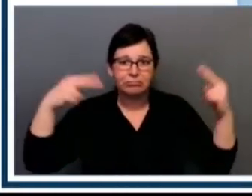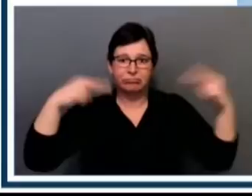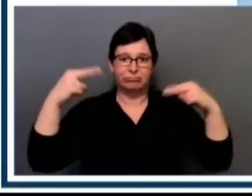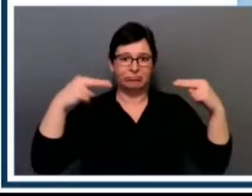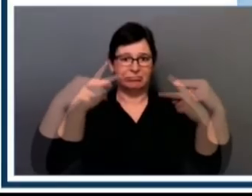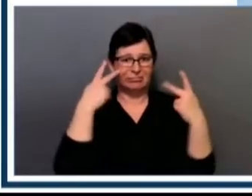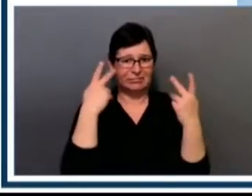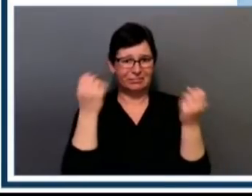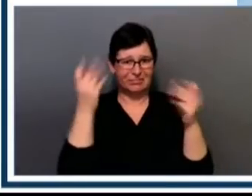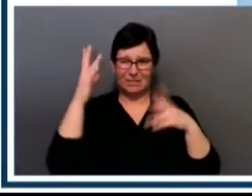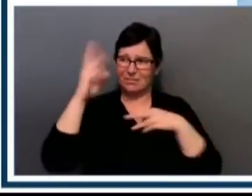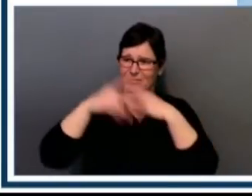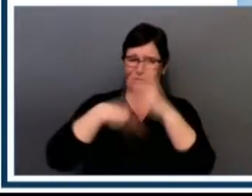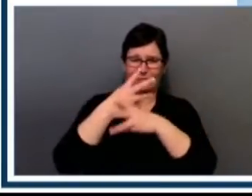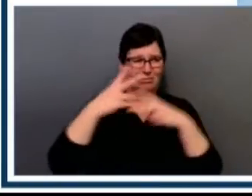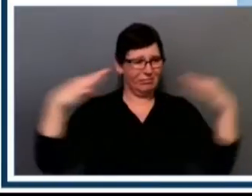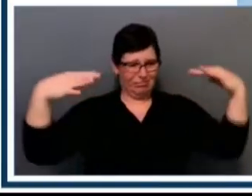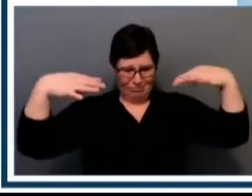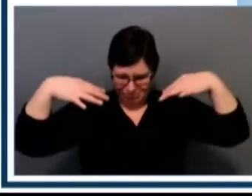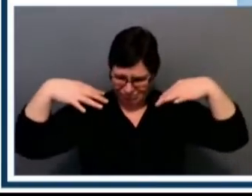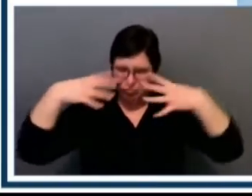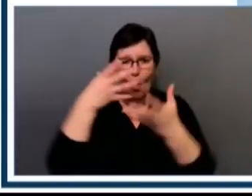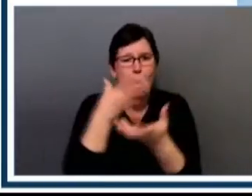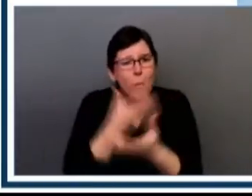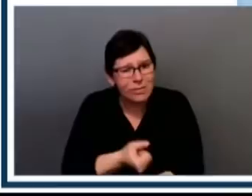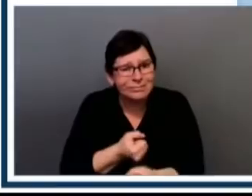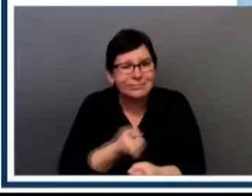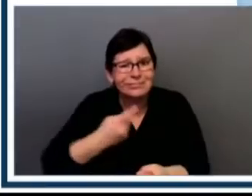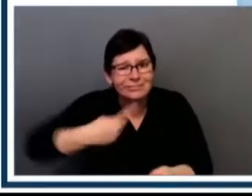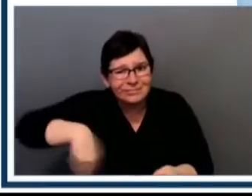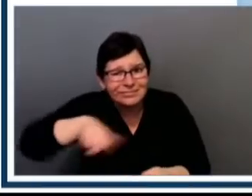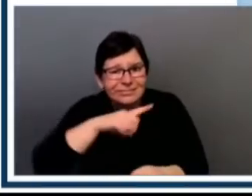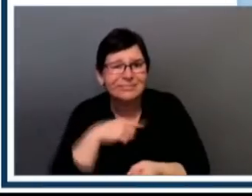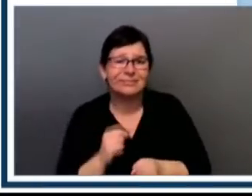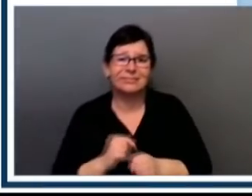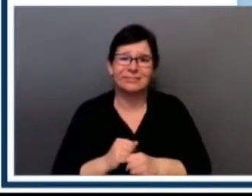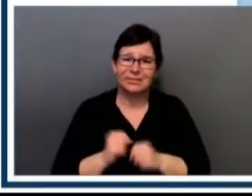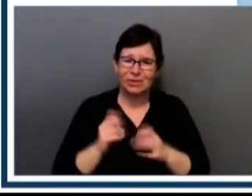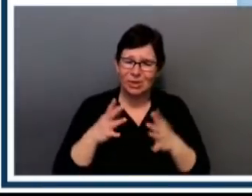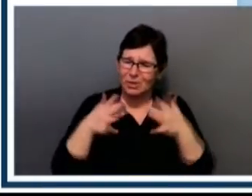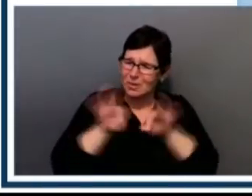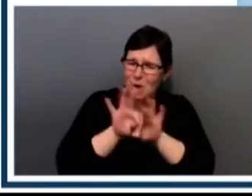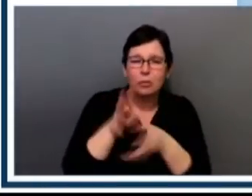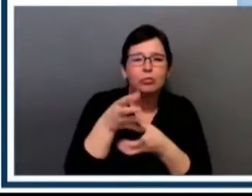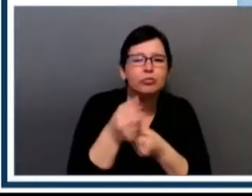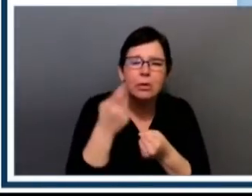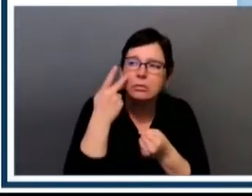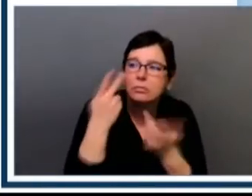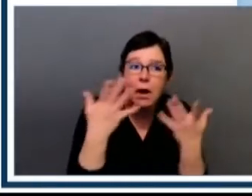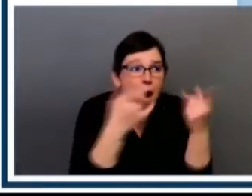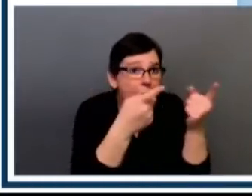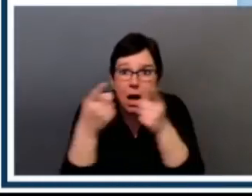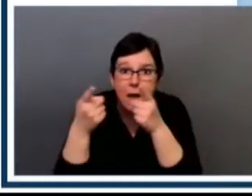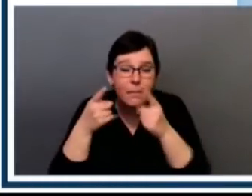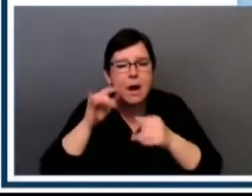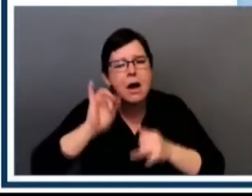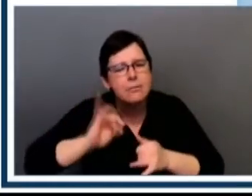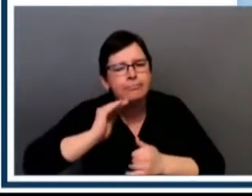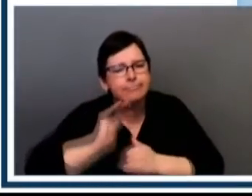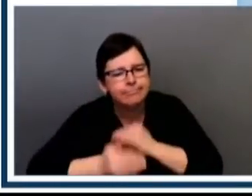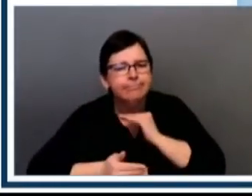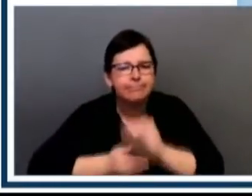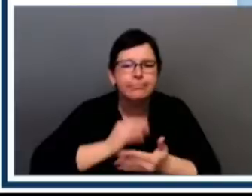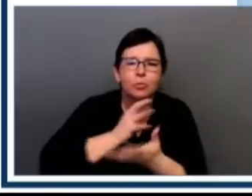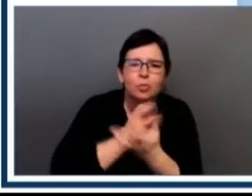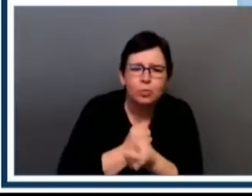your steps to keep yourself safe in terms of limiting your own contacts if that's what's comfortable for you, wearing a mask if that's what's comfortable for